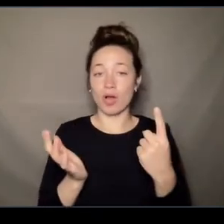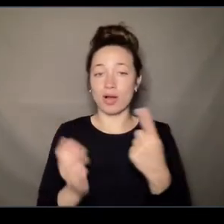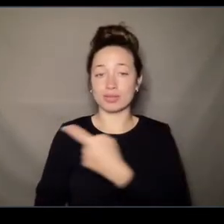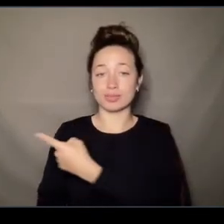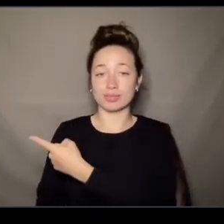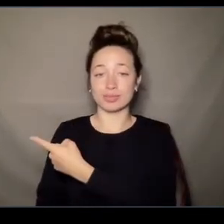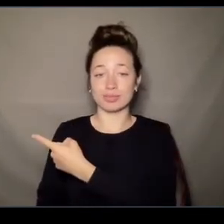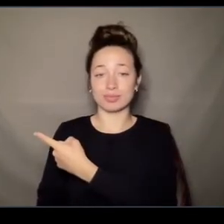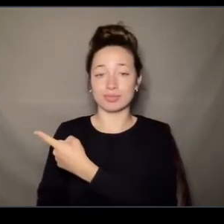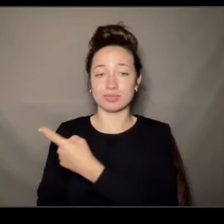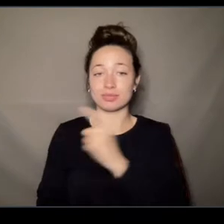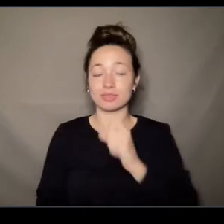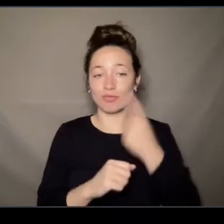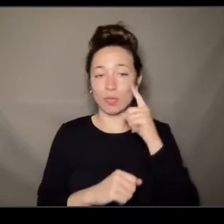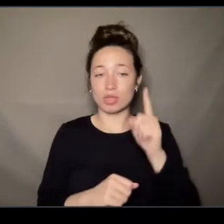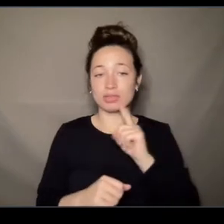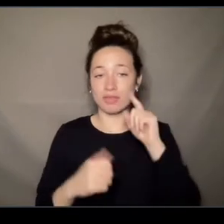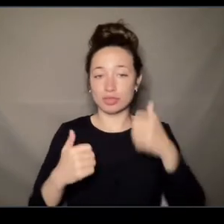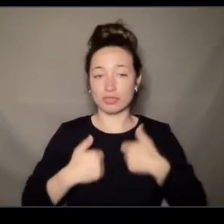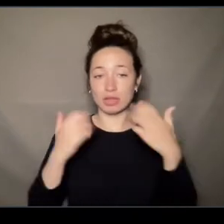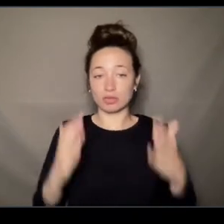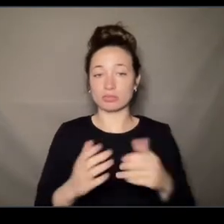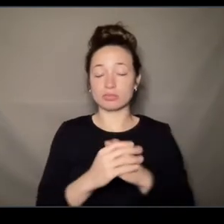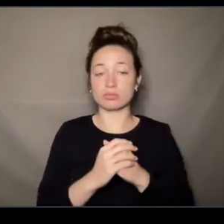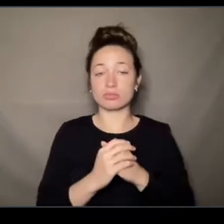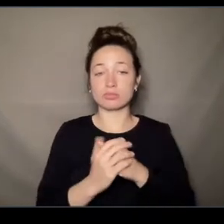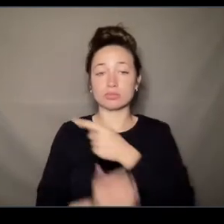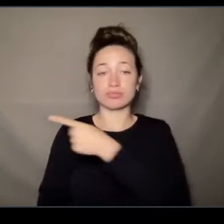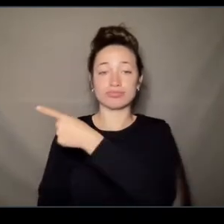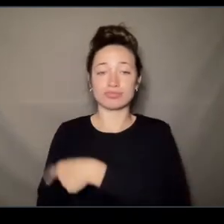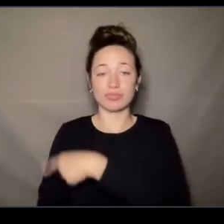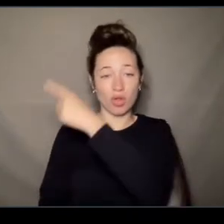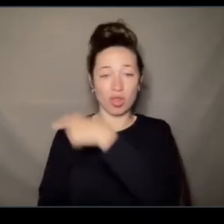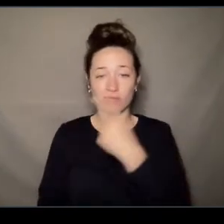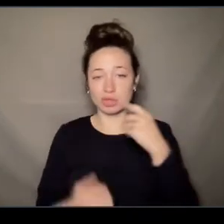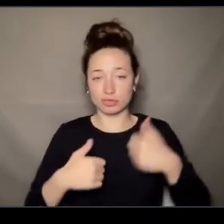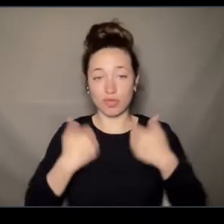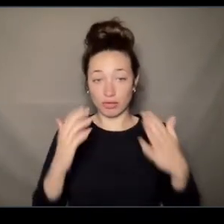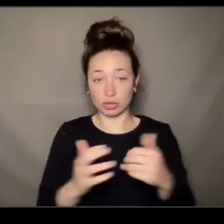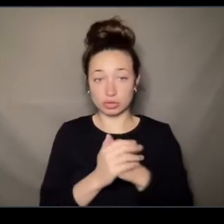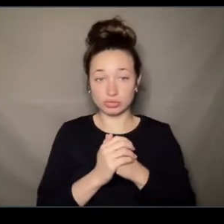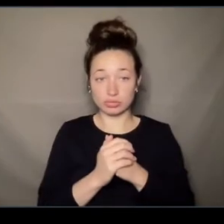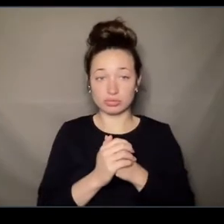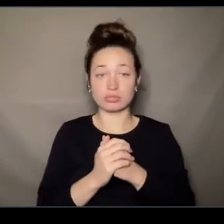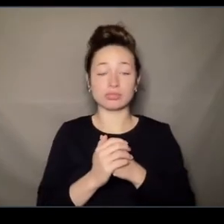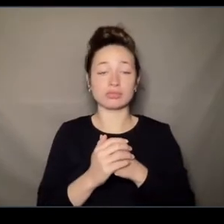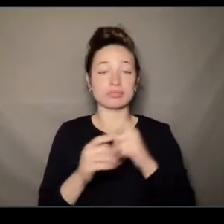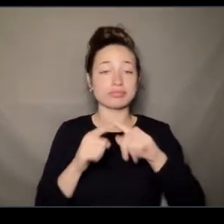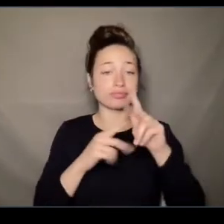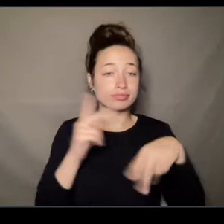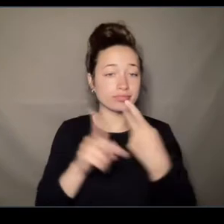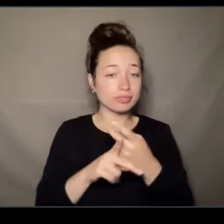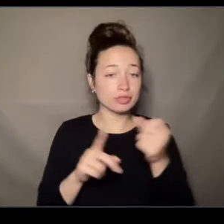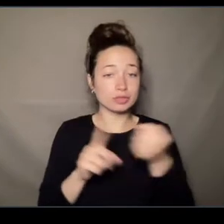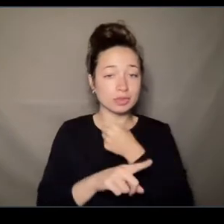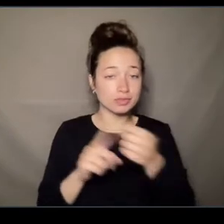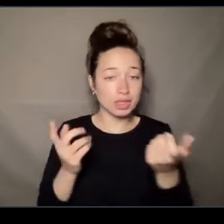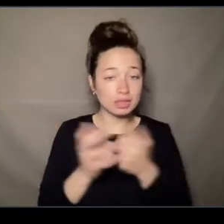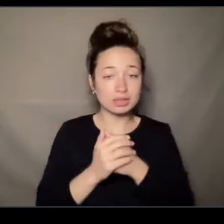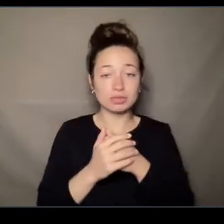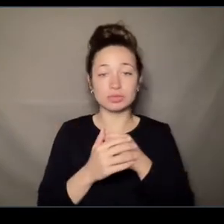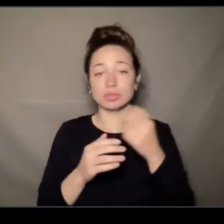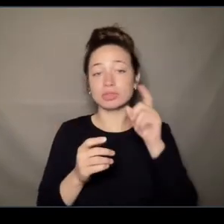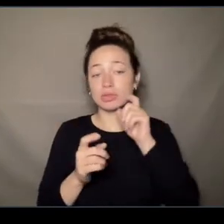well. Notice one is for deaf survivors. These are for survivors, but they're also for people who are in the midst of any type of domestic violence